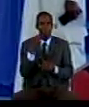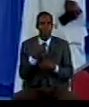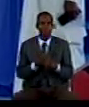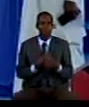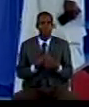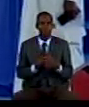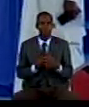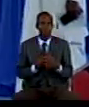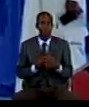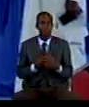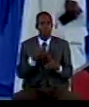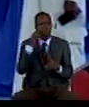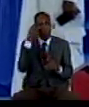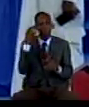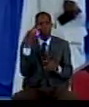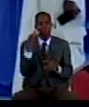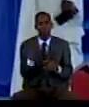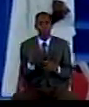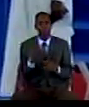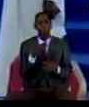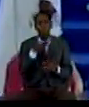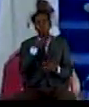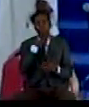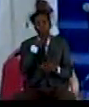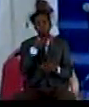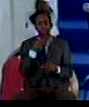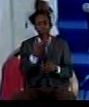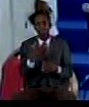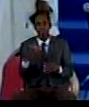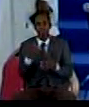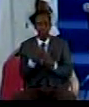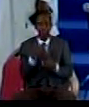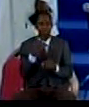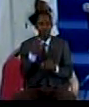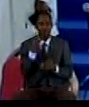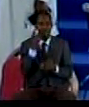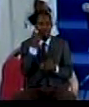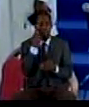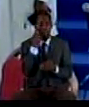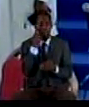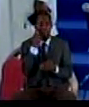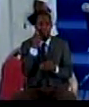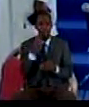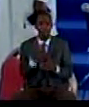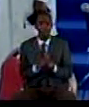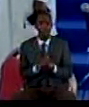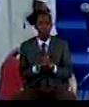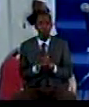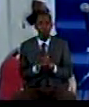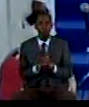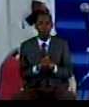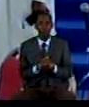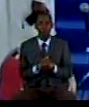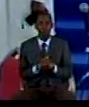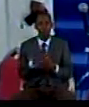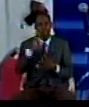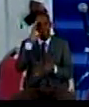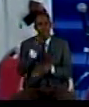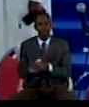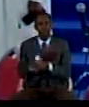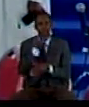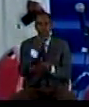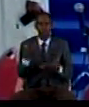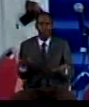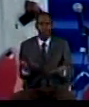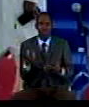bilateral cataract. That's a cloudy growth in the eye. Please, Baba, you can share your testimony. The son is here